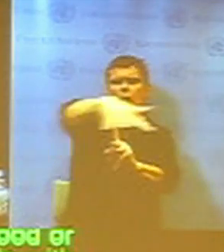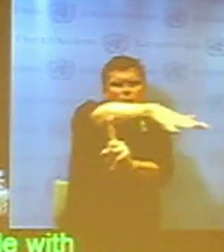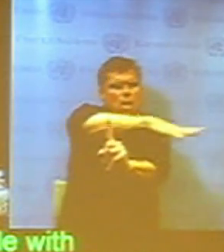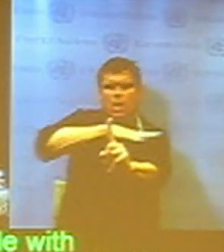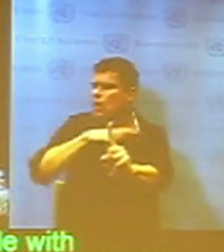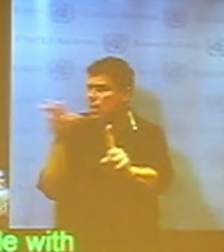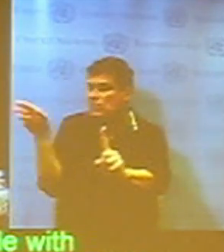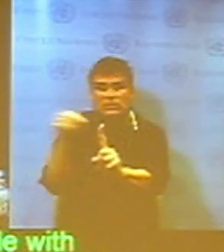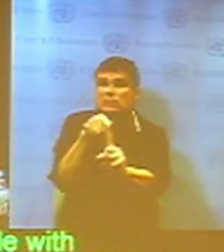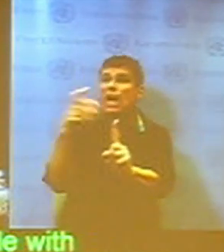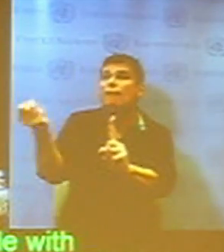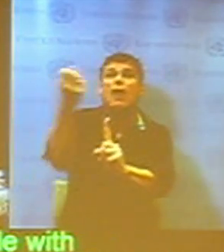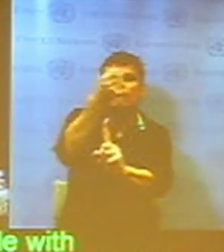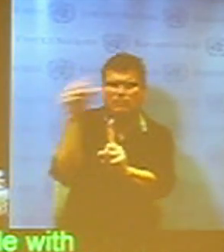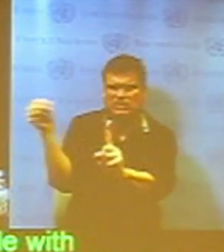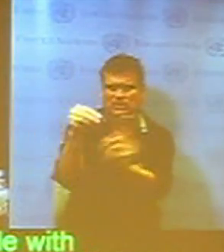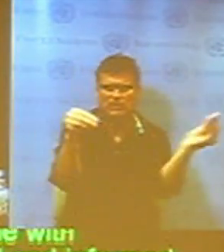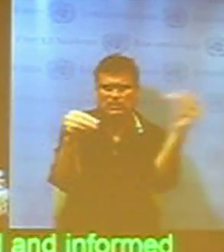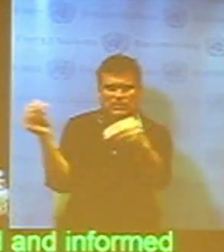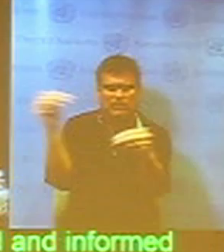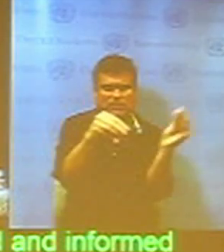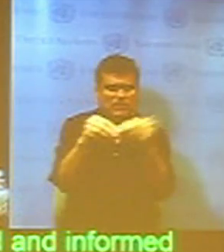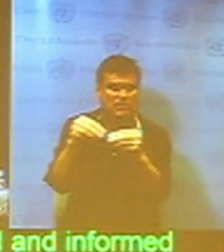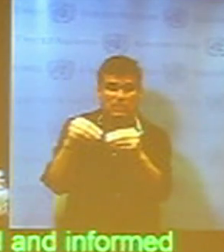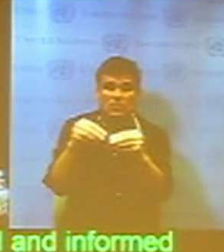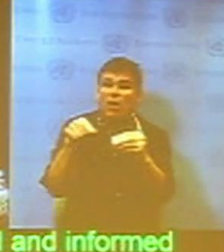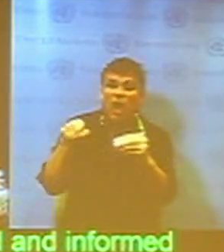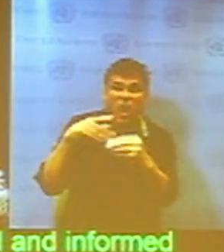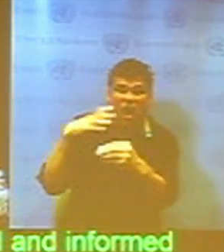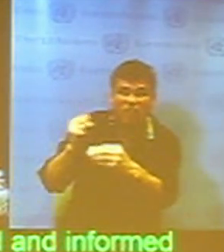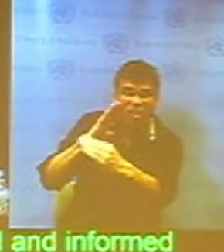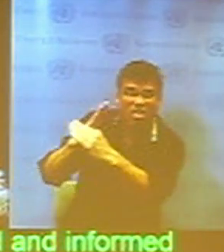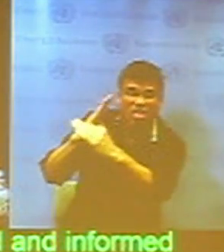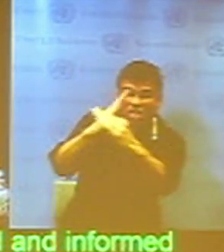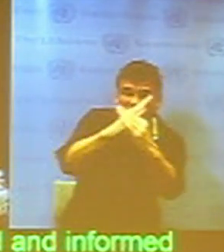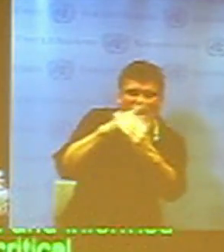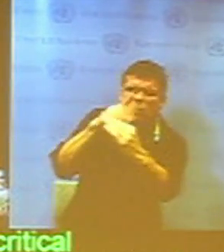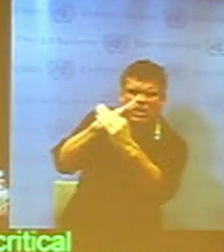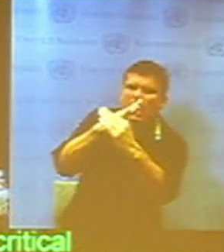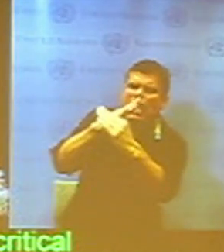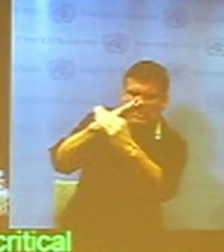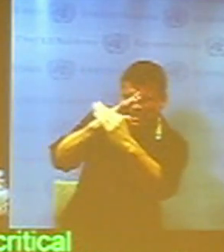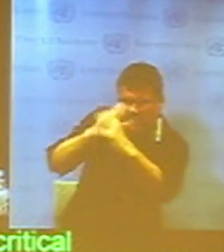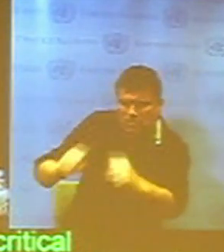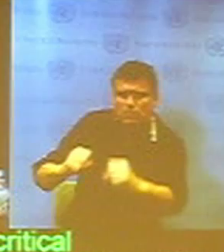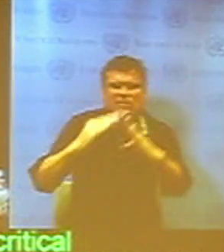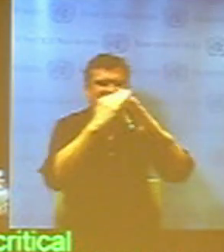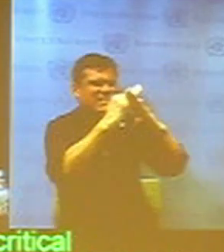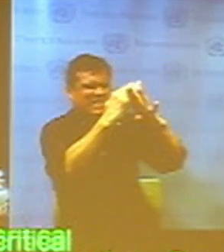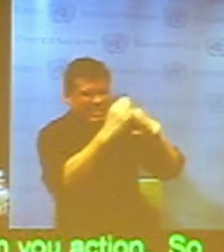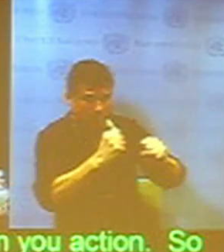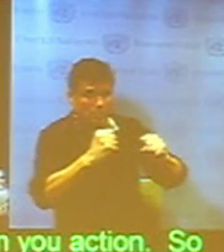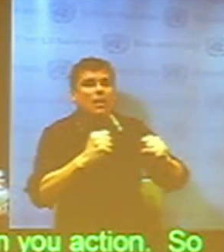components of humanitarian action. So it's important then for the humanitarian actors and governments in